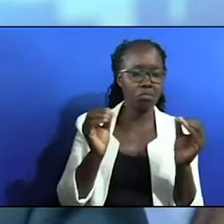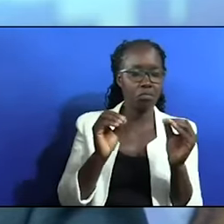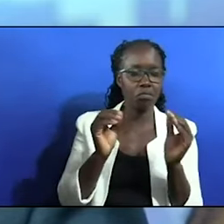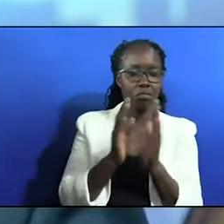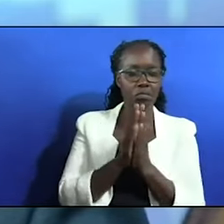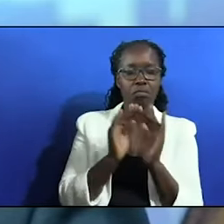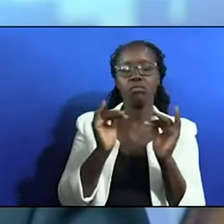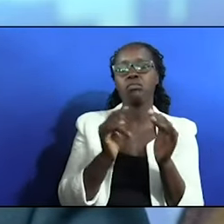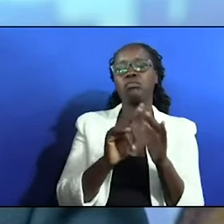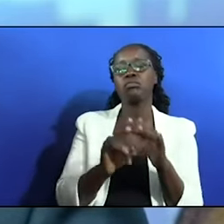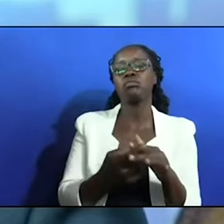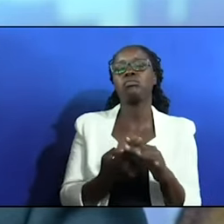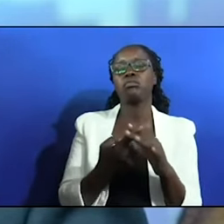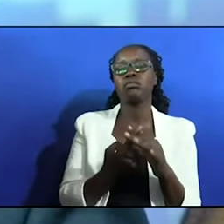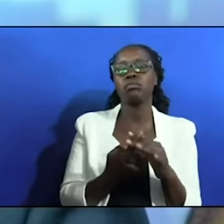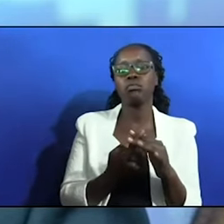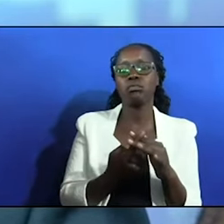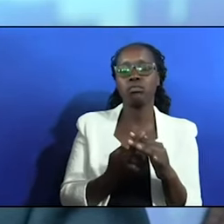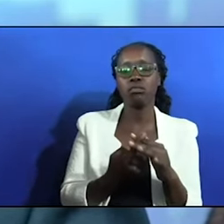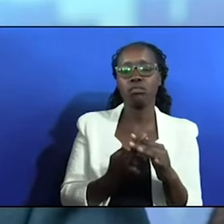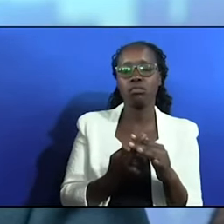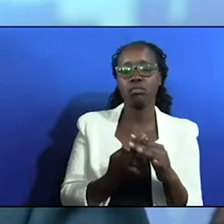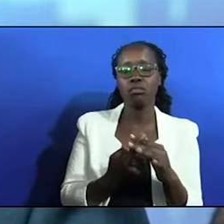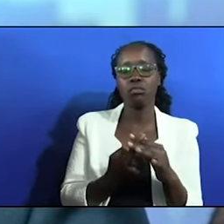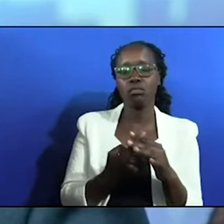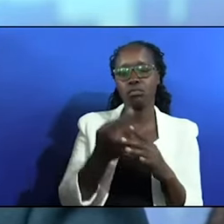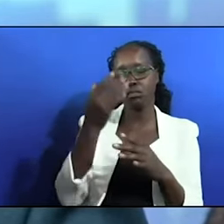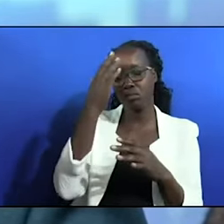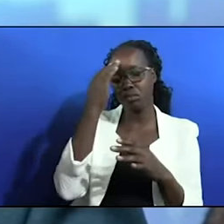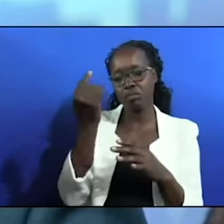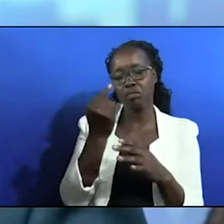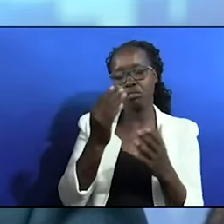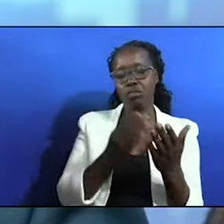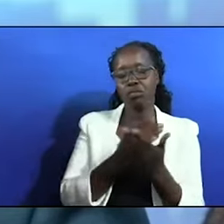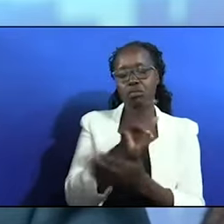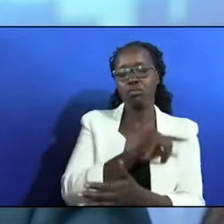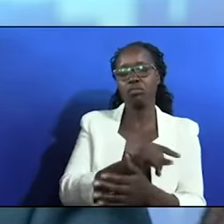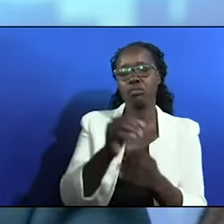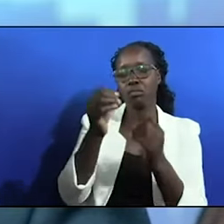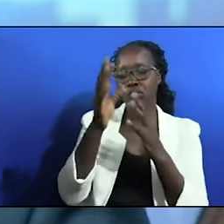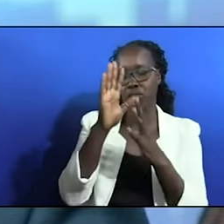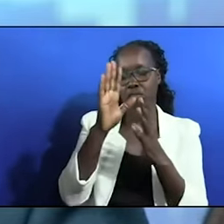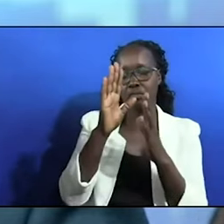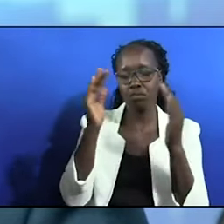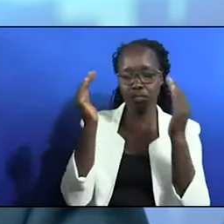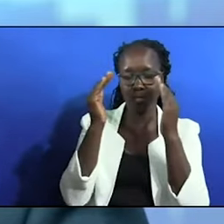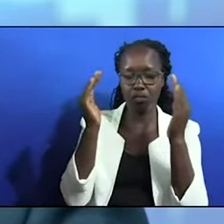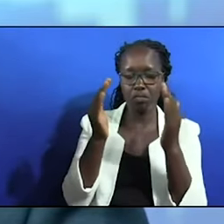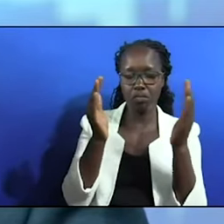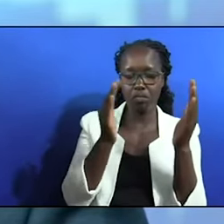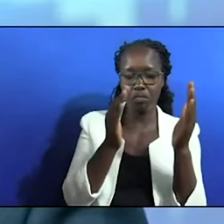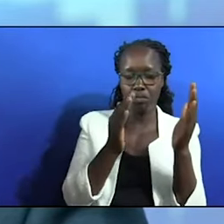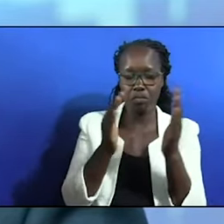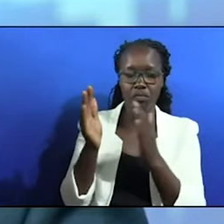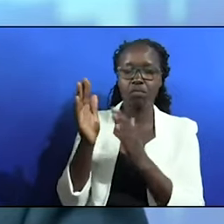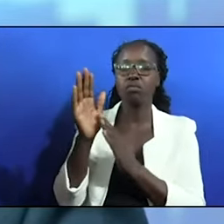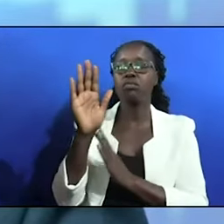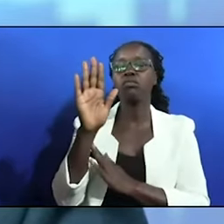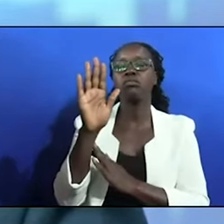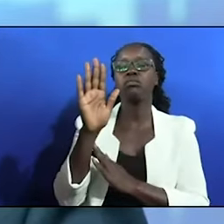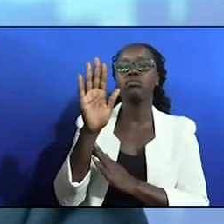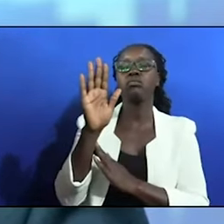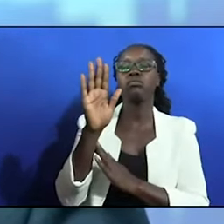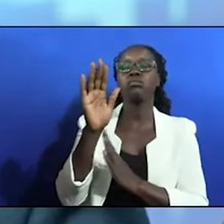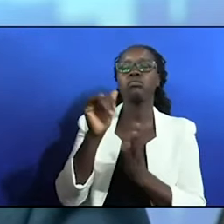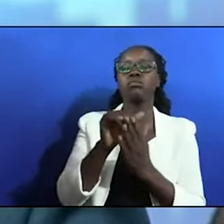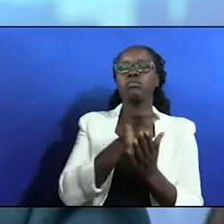new beginnings, because it's only through the grace of God as they commit and surrender to you